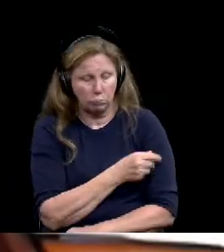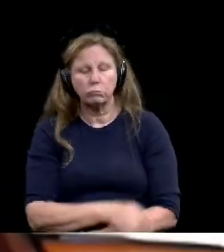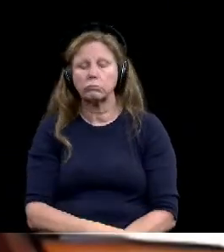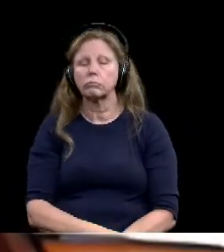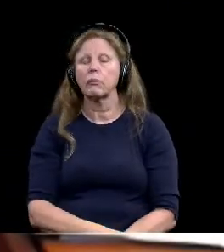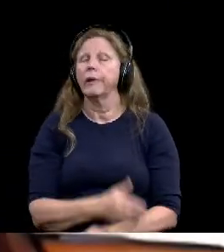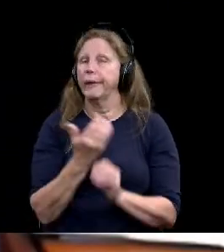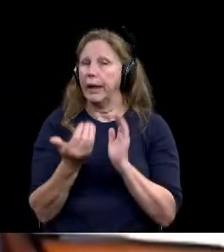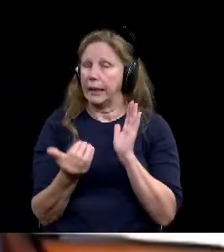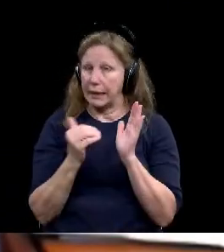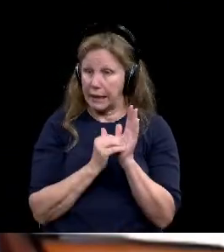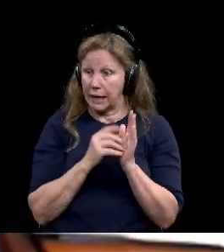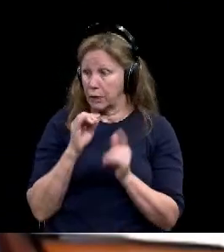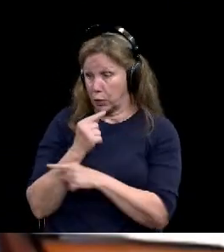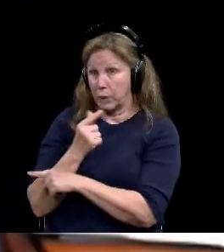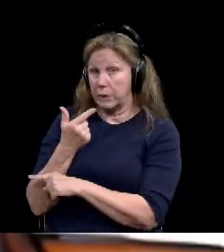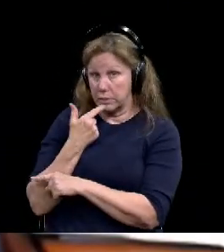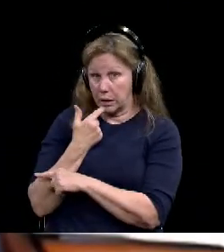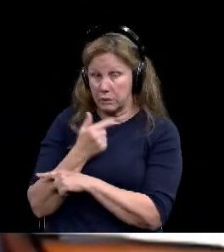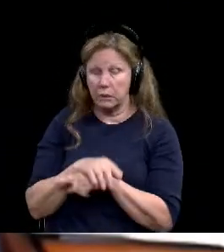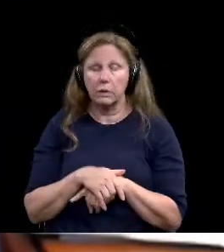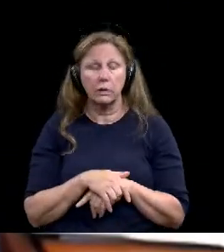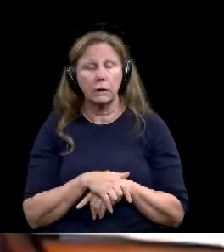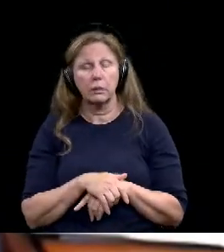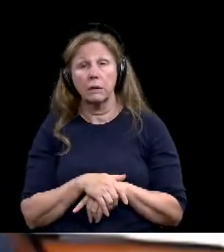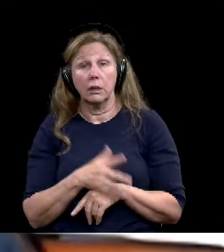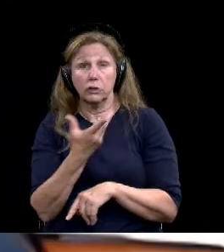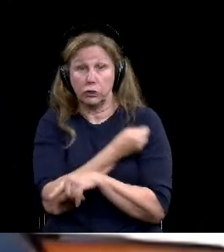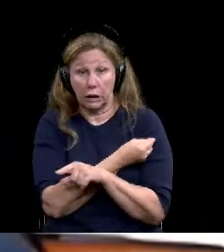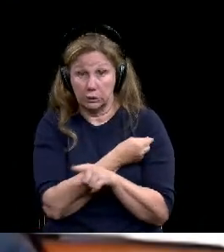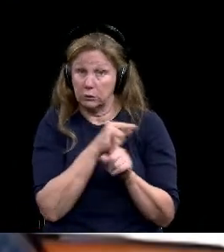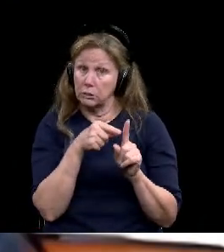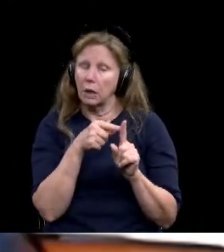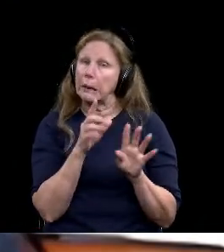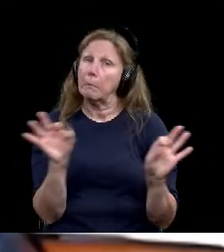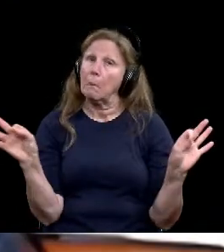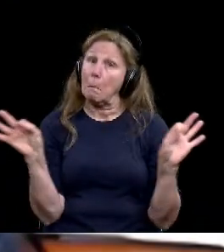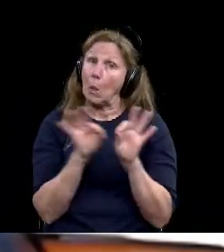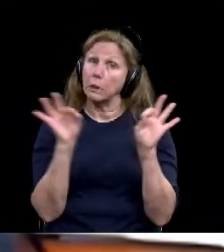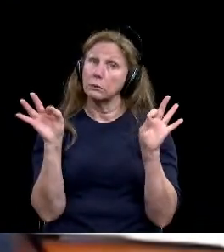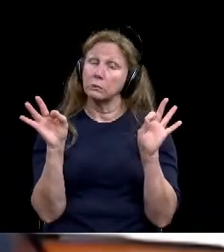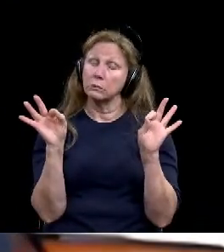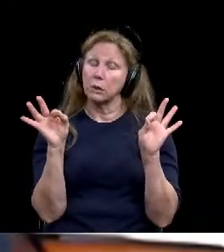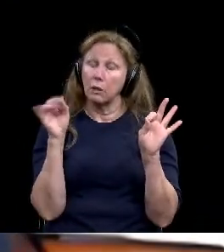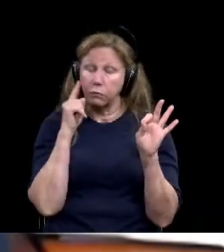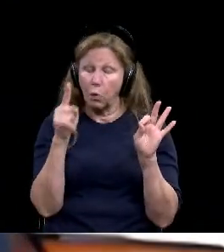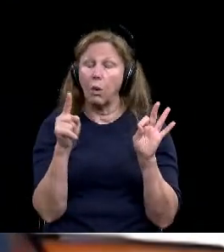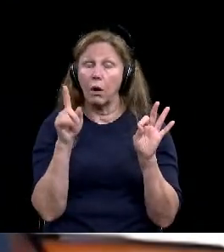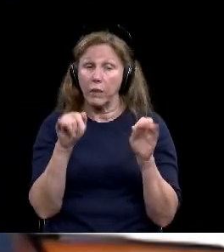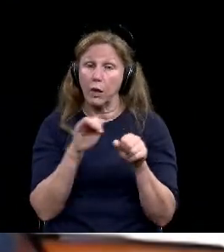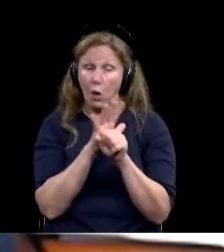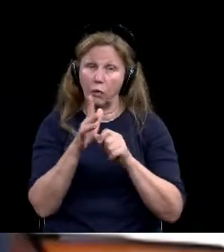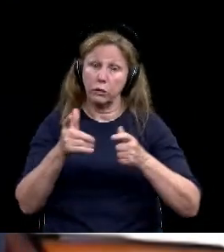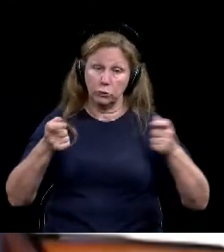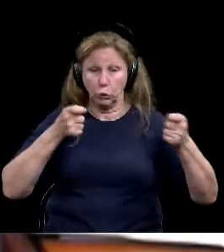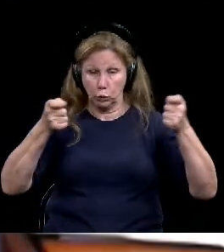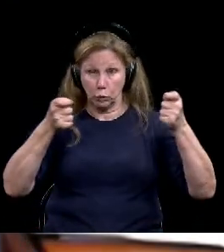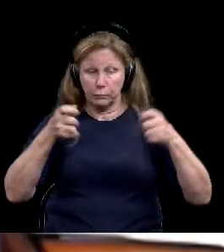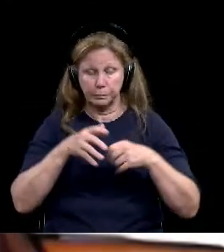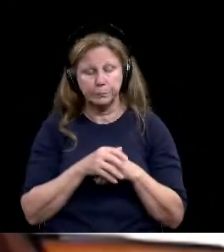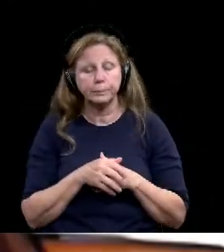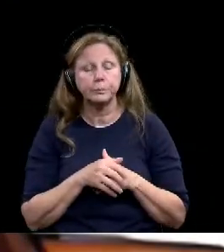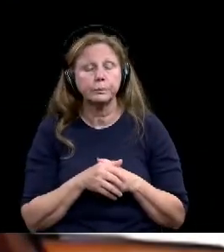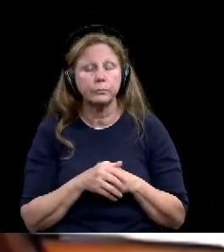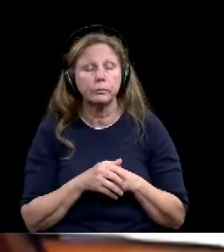of this pandemic. We will continue to collaborate closely with local and state health officials to ensure that we're